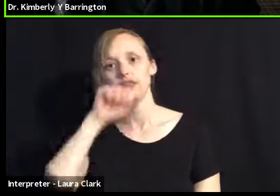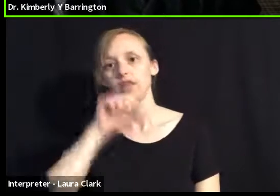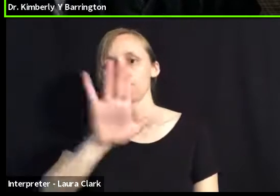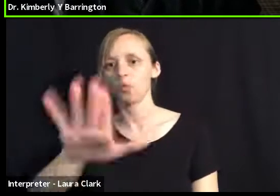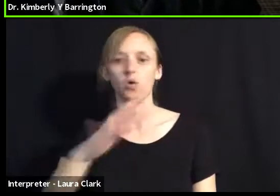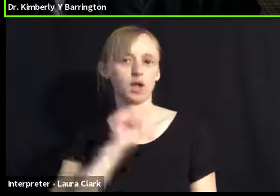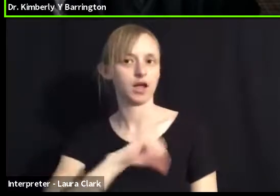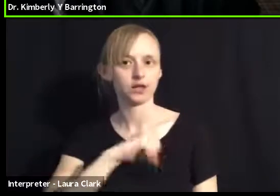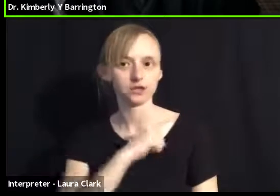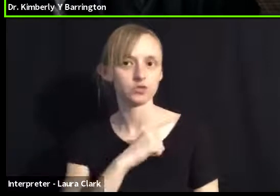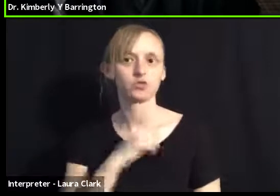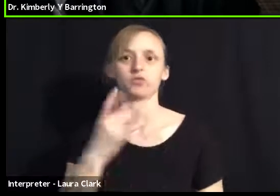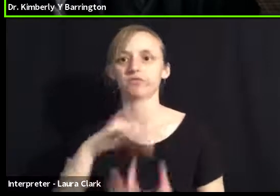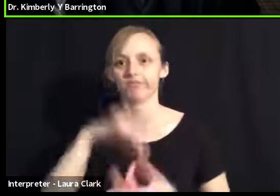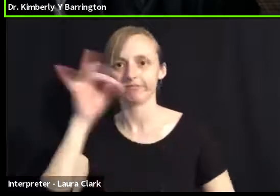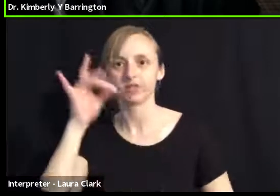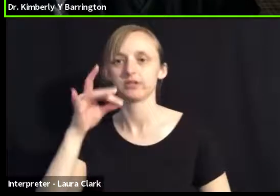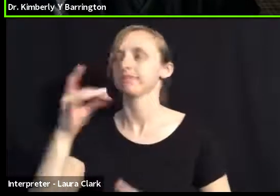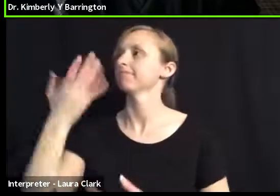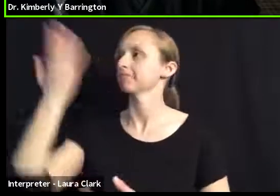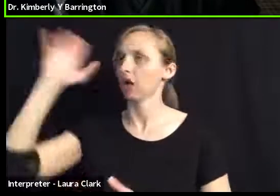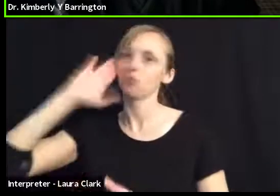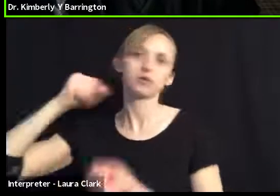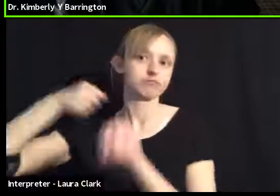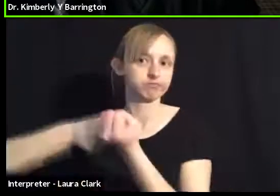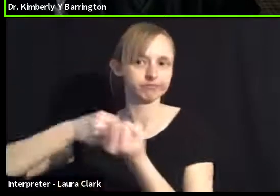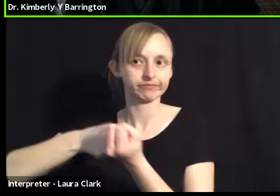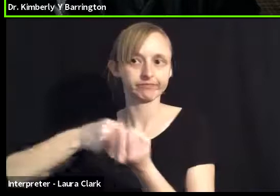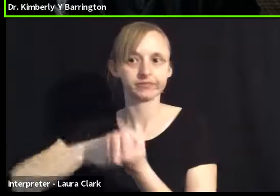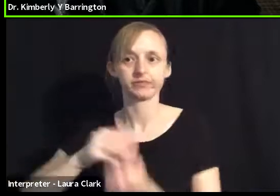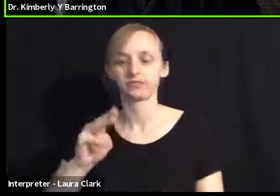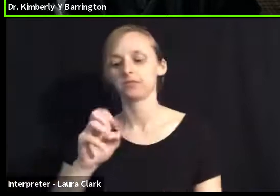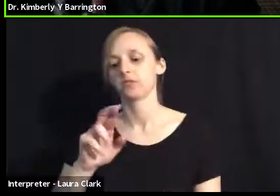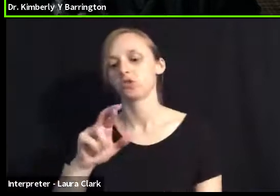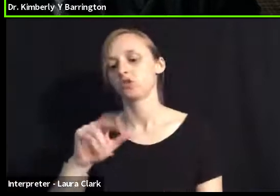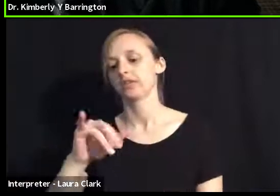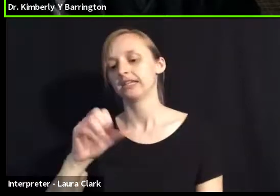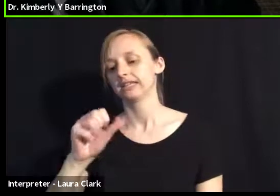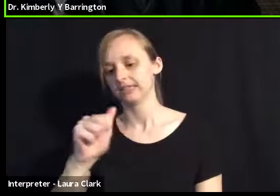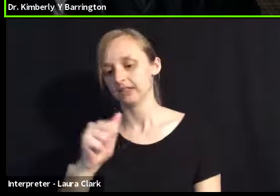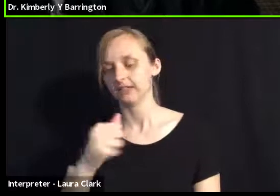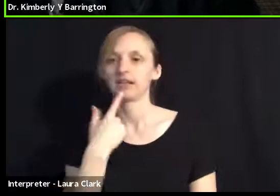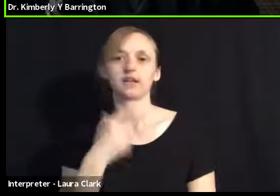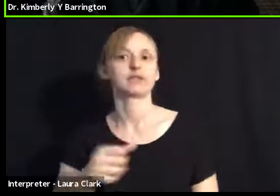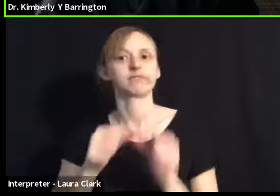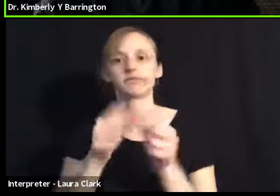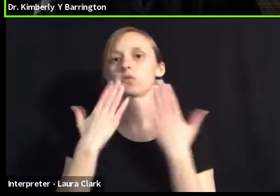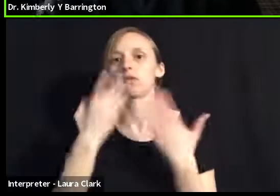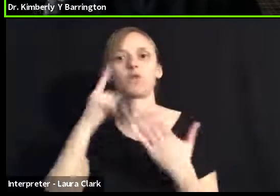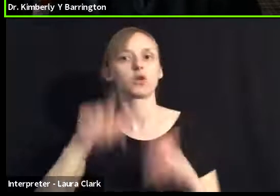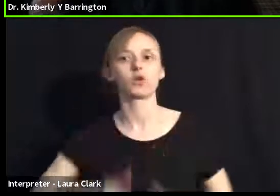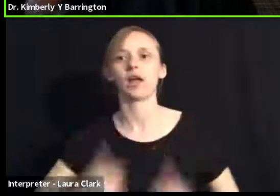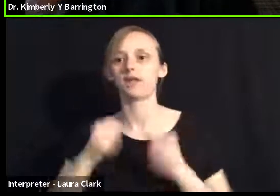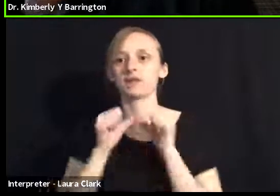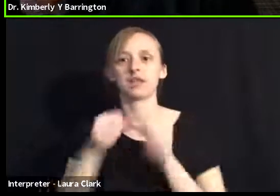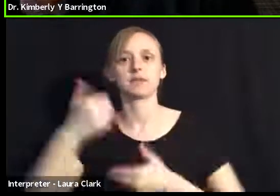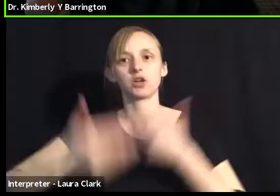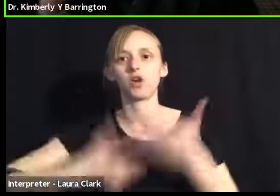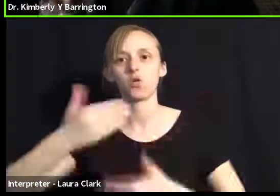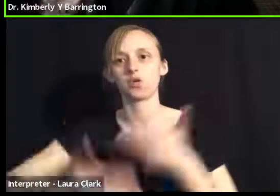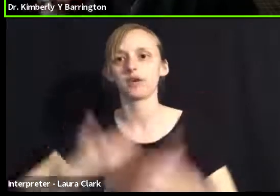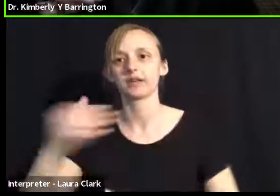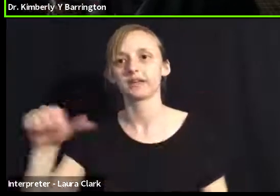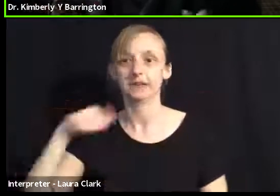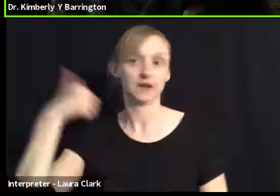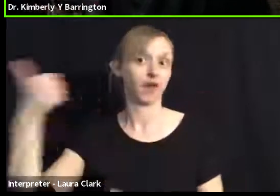you. Marisa Collins says, so grateful for your life. Keep pushing, sis. Dontrell Sims says, what a testimony. We